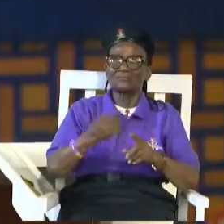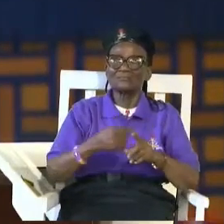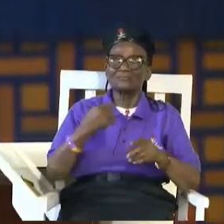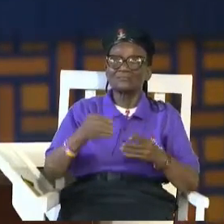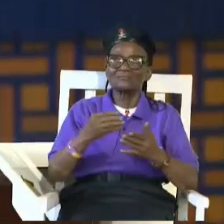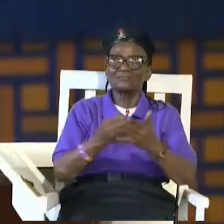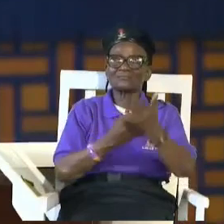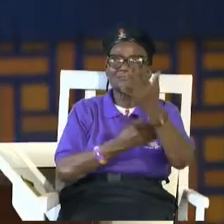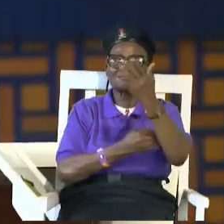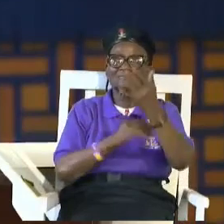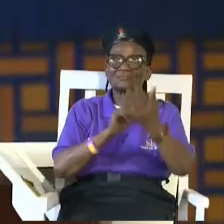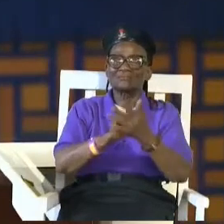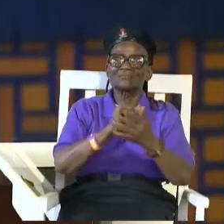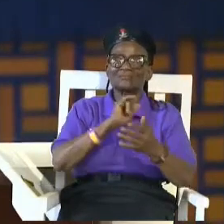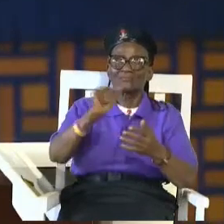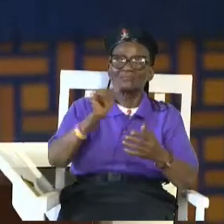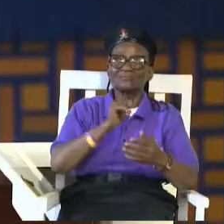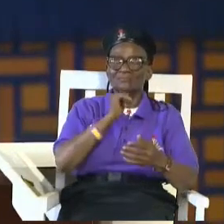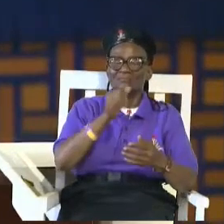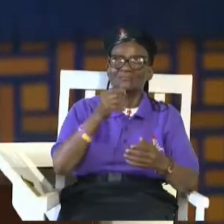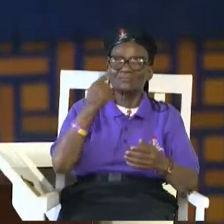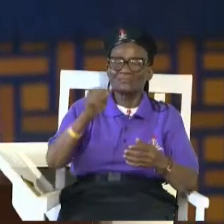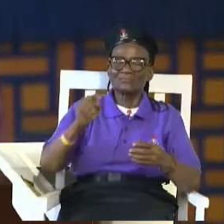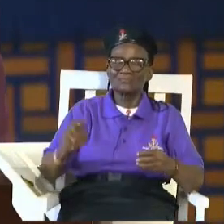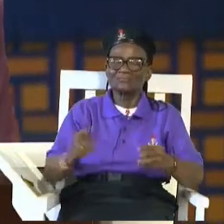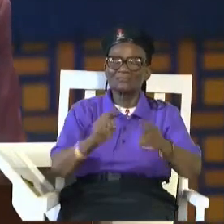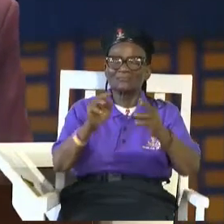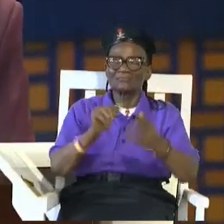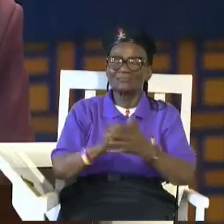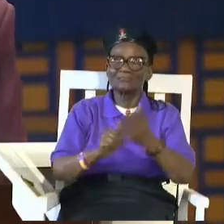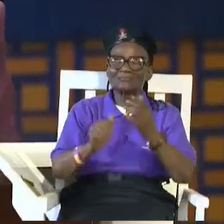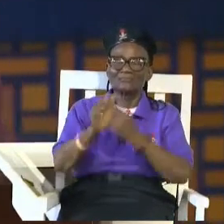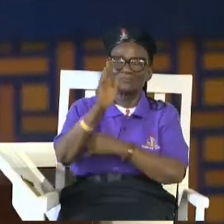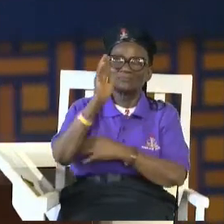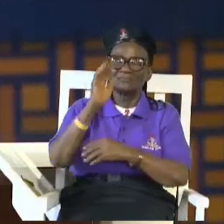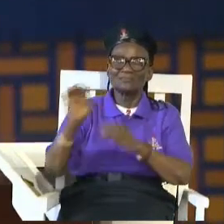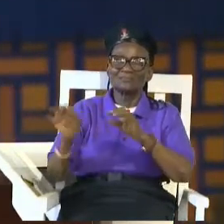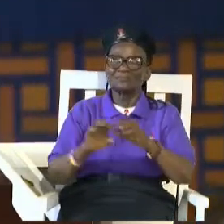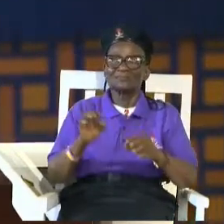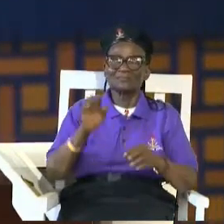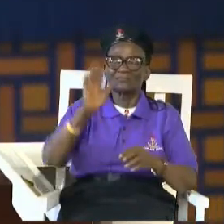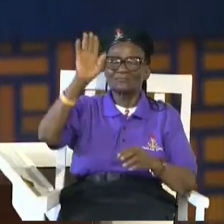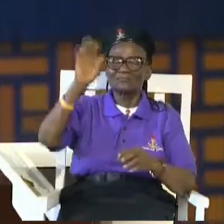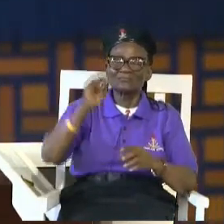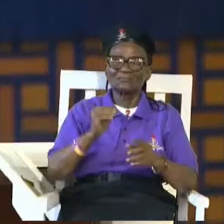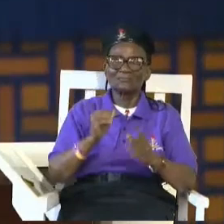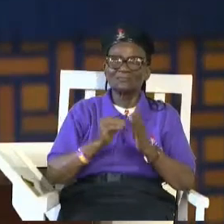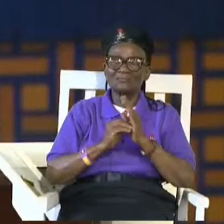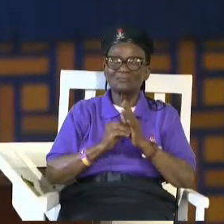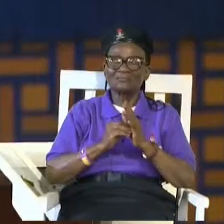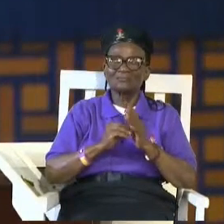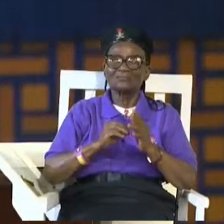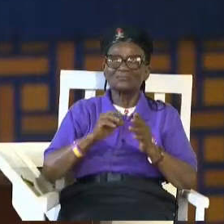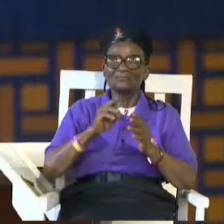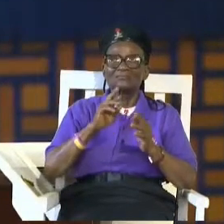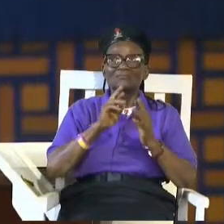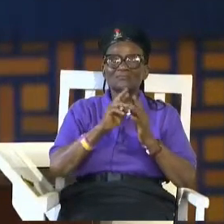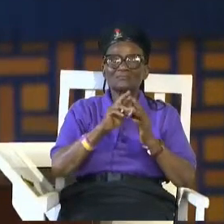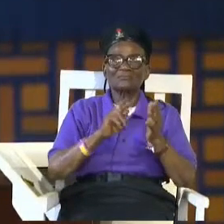That's not the way God does his own reckoning. If you read Genesis chapter 1,